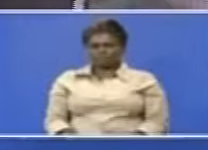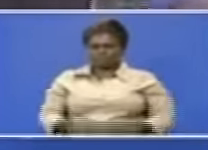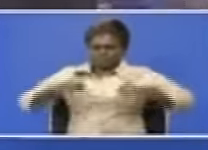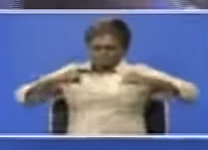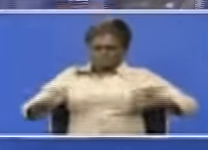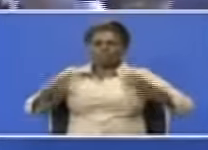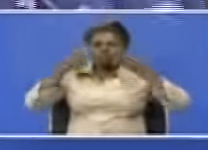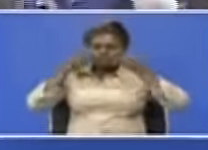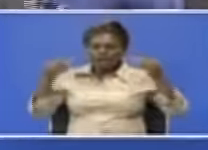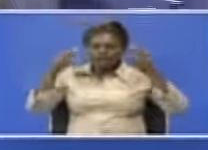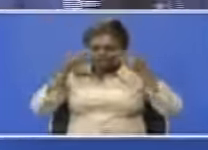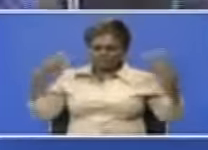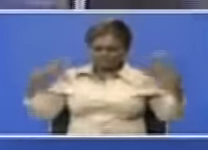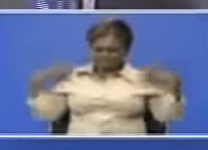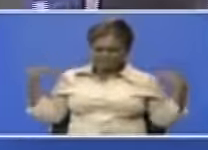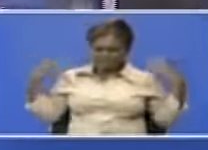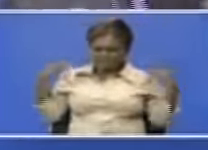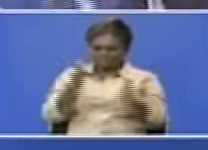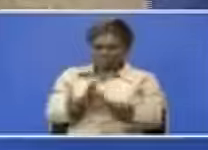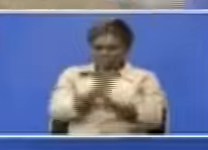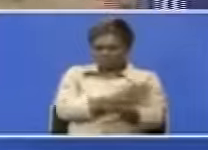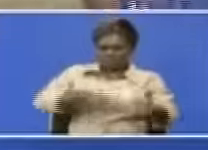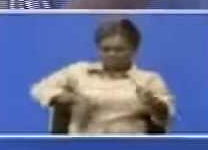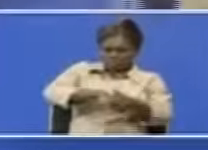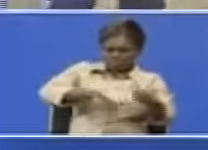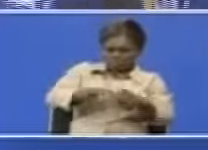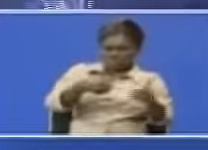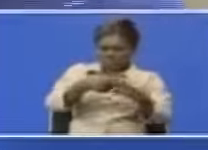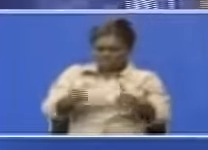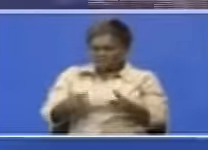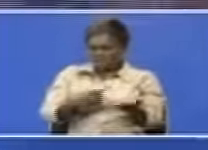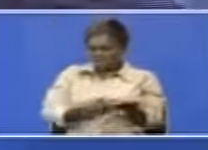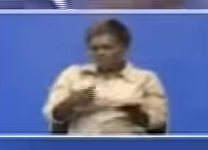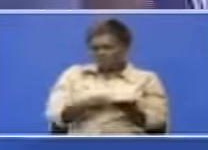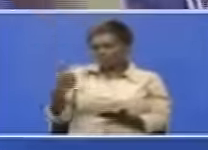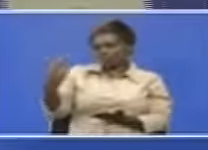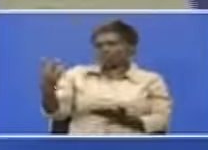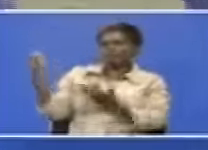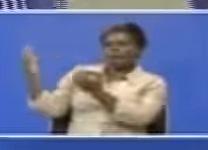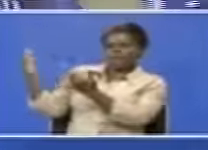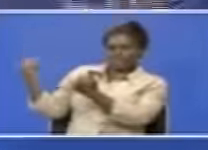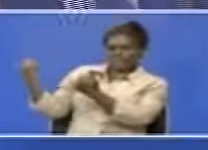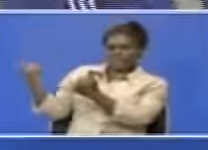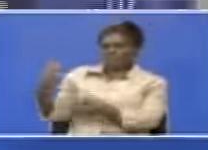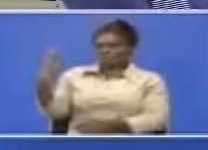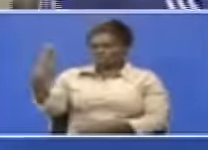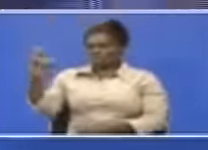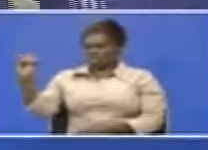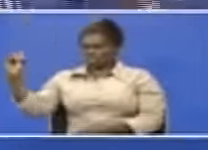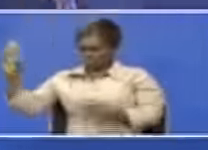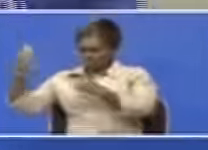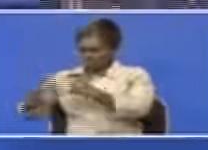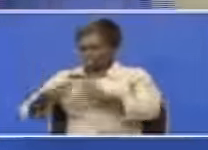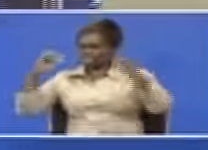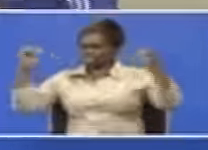Sofapaka players are making final preparations ahead of the 2016 season, which kicks off in 2 weeks' time. The 2009 Kenya Premier